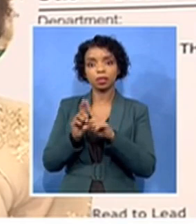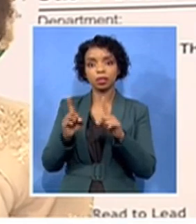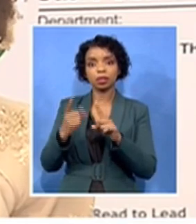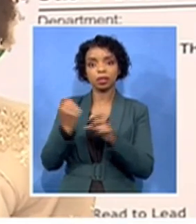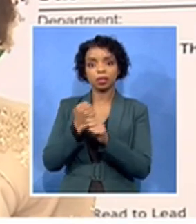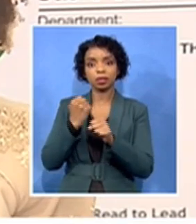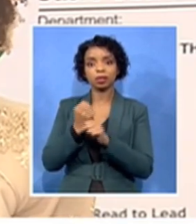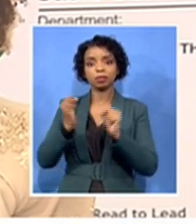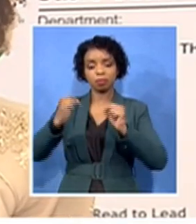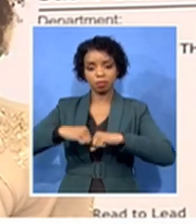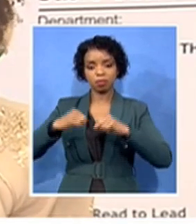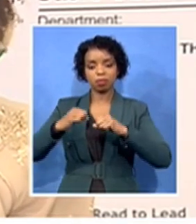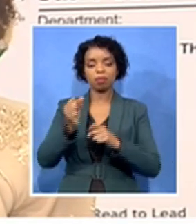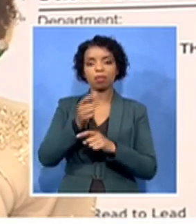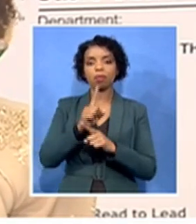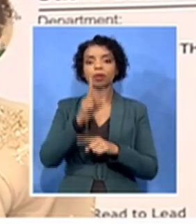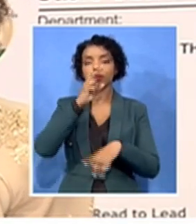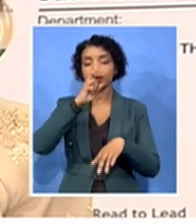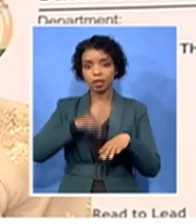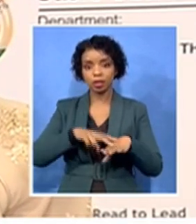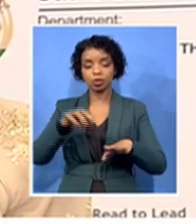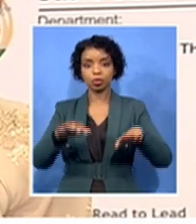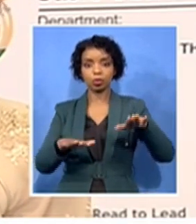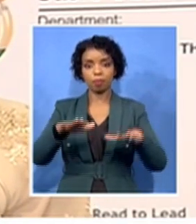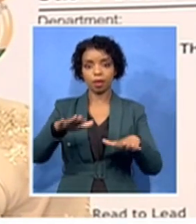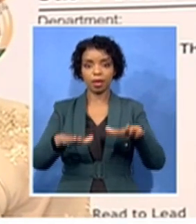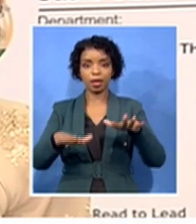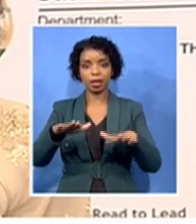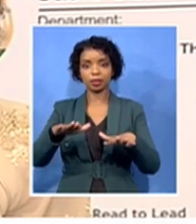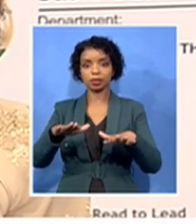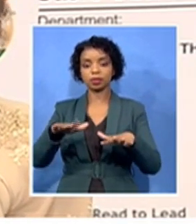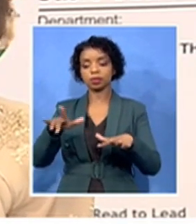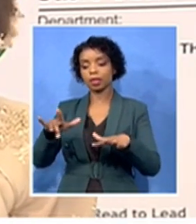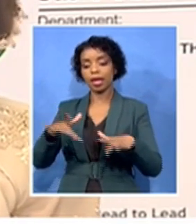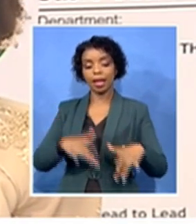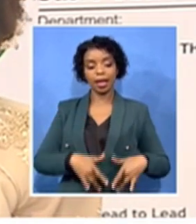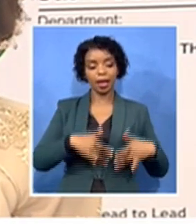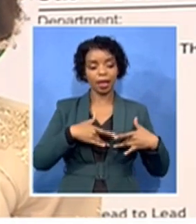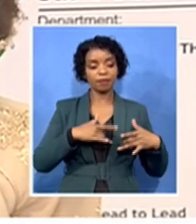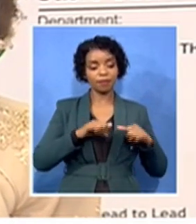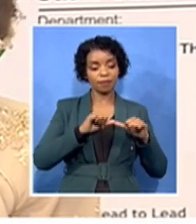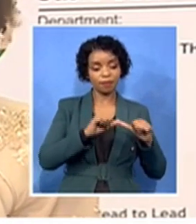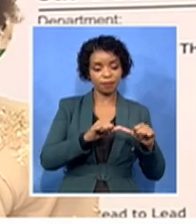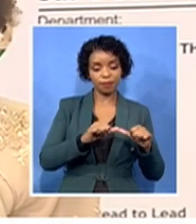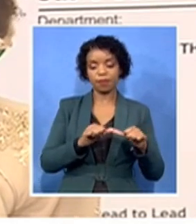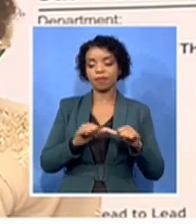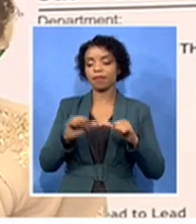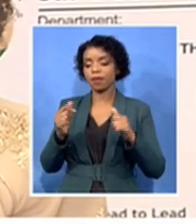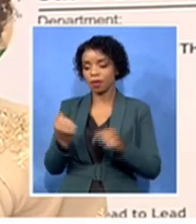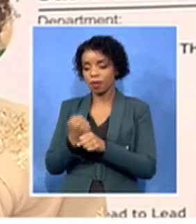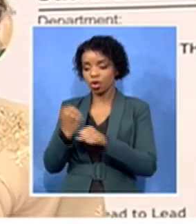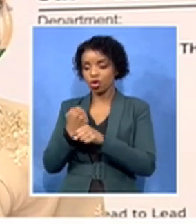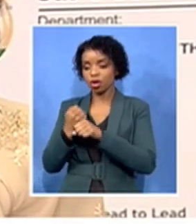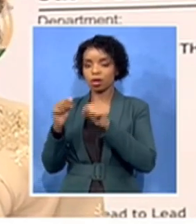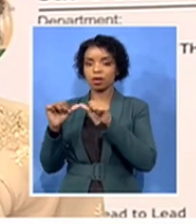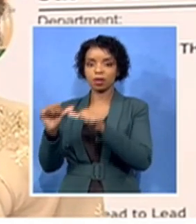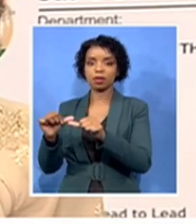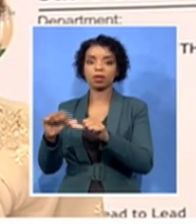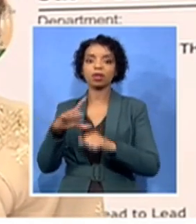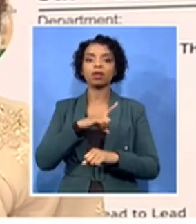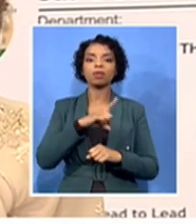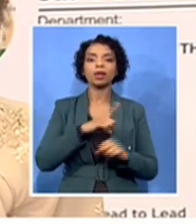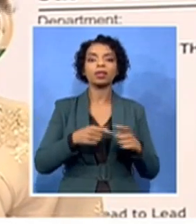lives versus livelihood. Yet saving lives takes priority, and we have both the moral and the constitutional